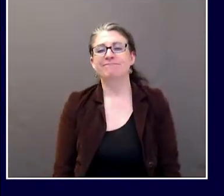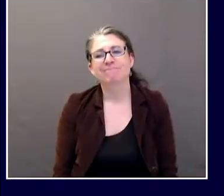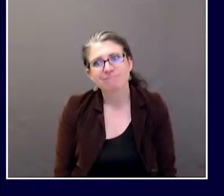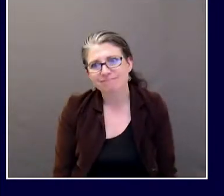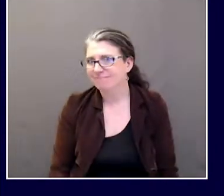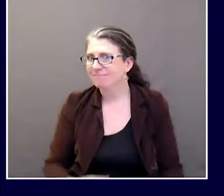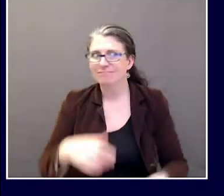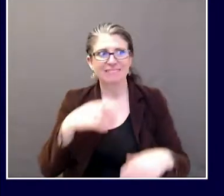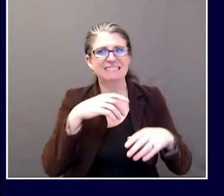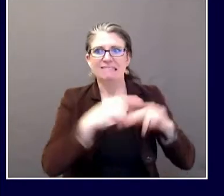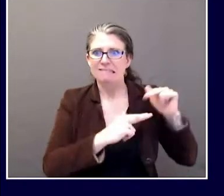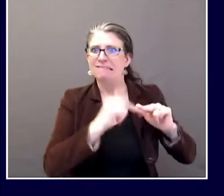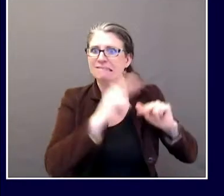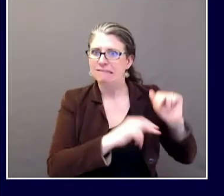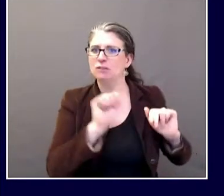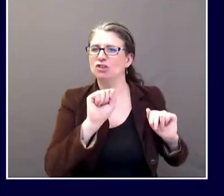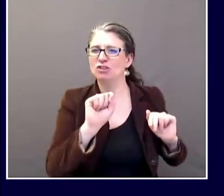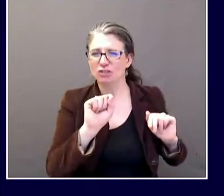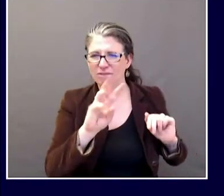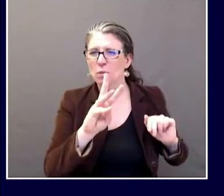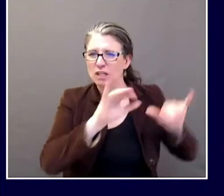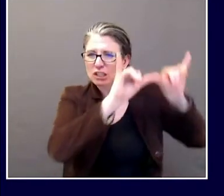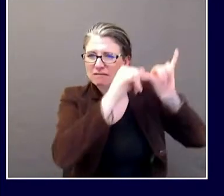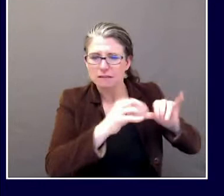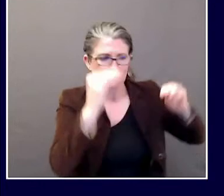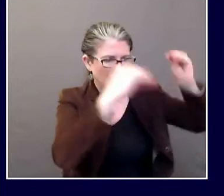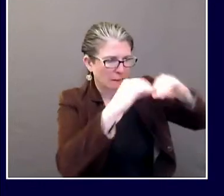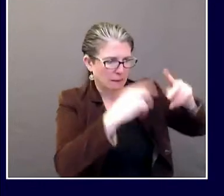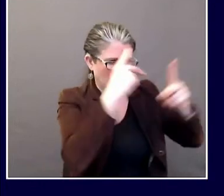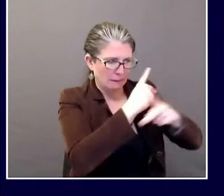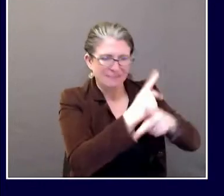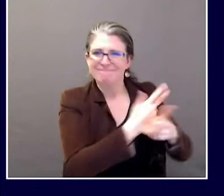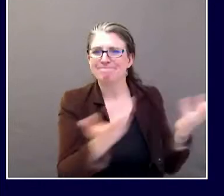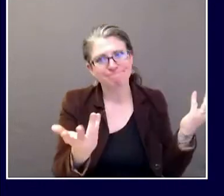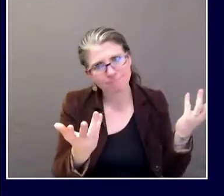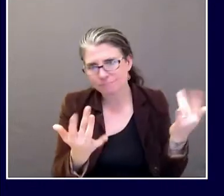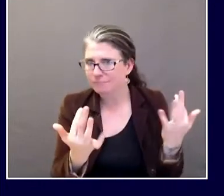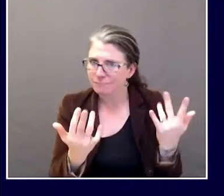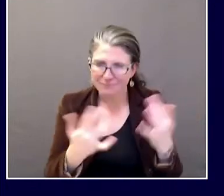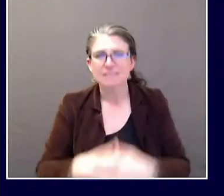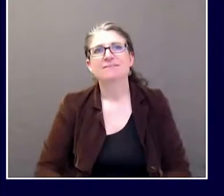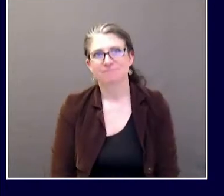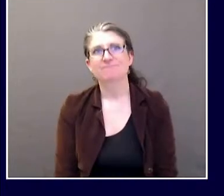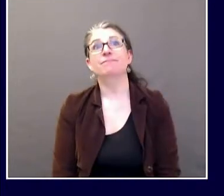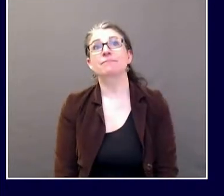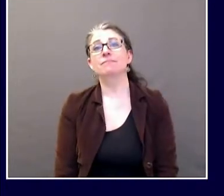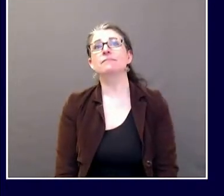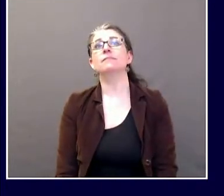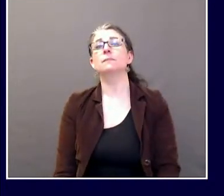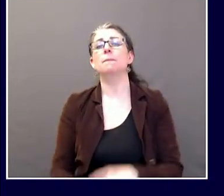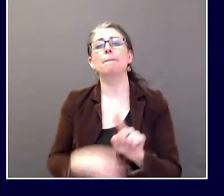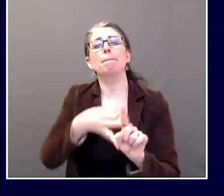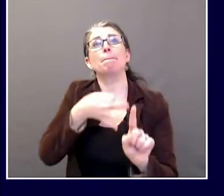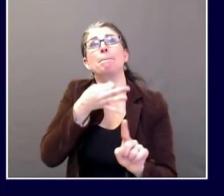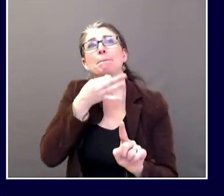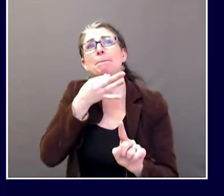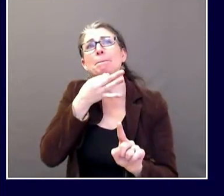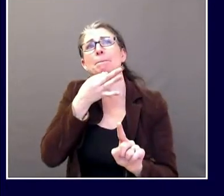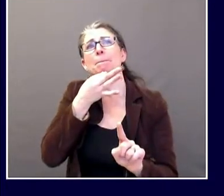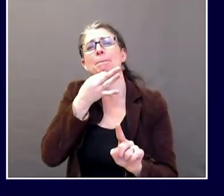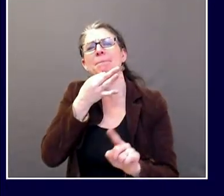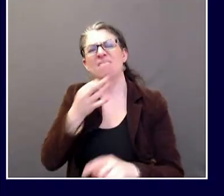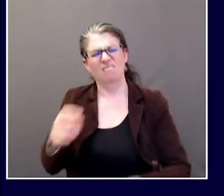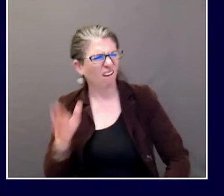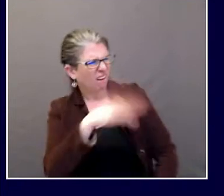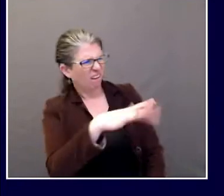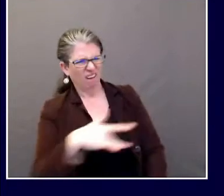And so you might say, well, why aren't you there yet? Well, there are a couple of reasons for that. The first is that the previous